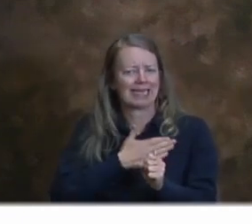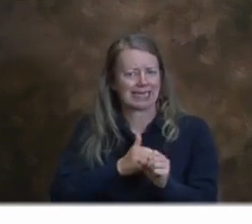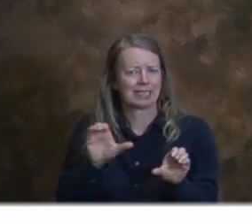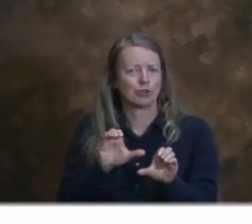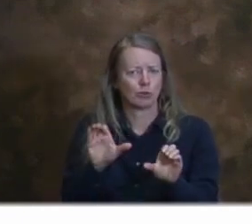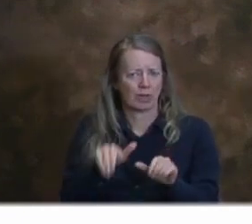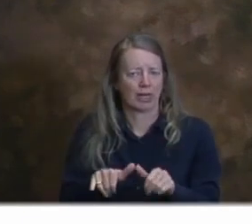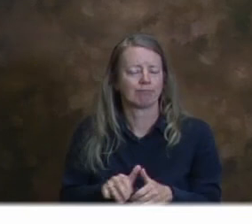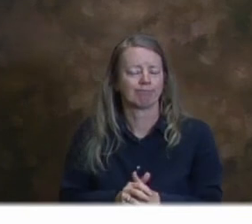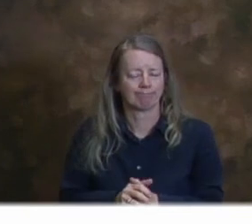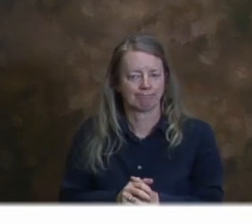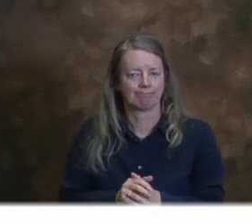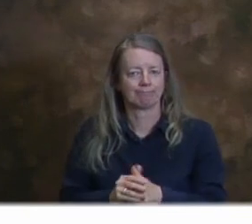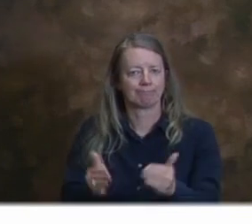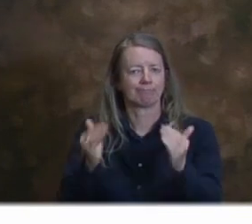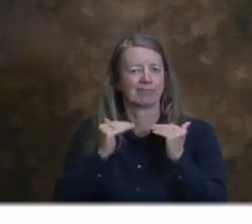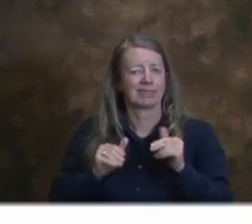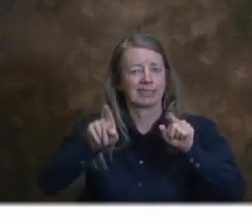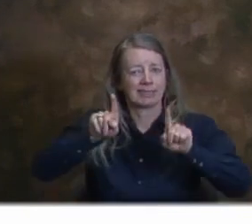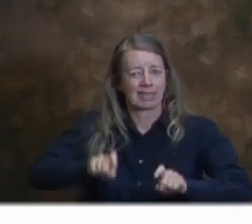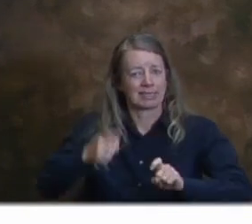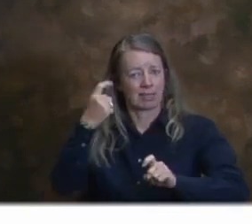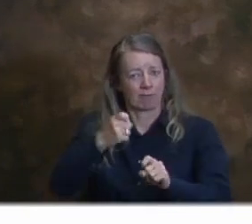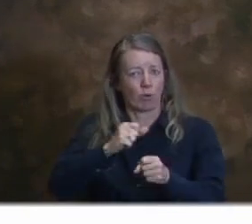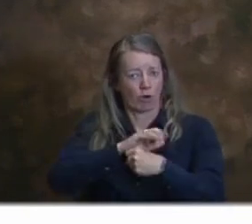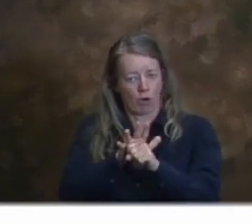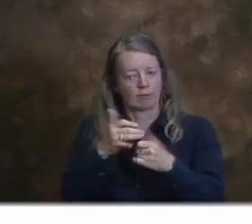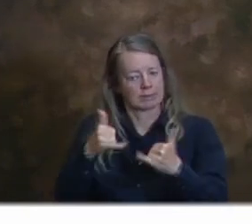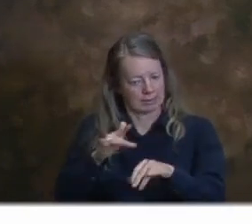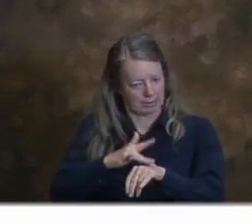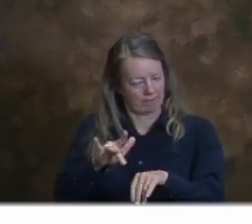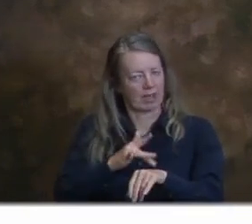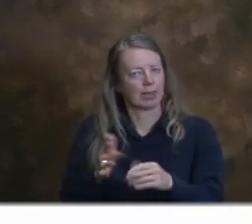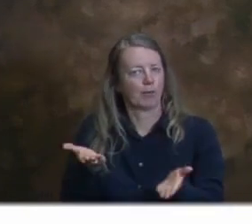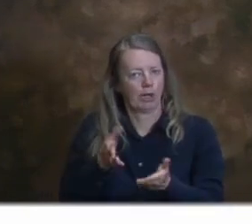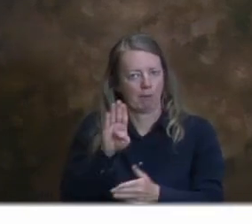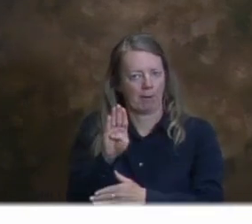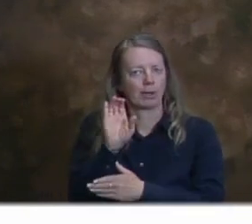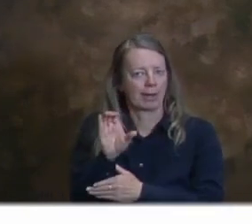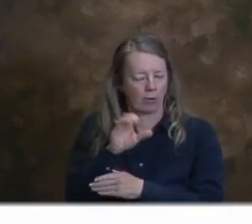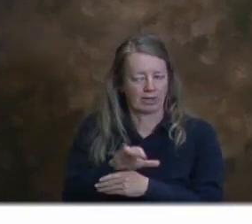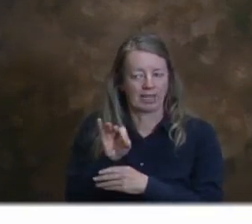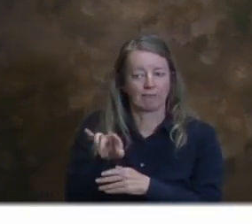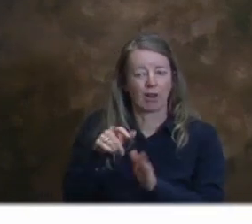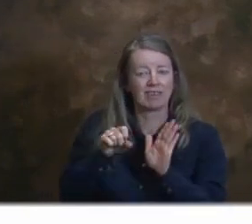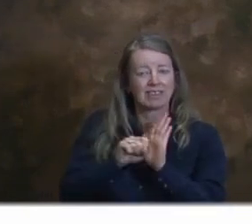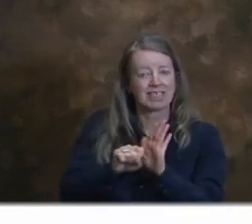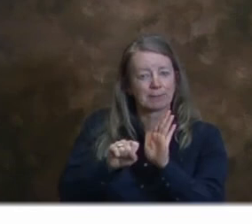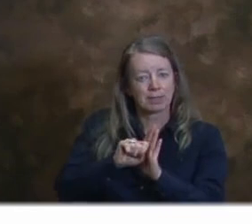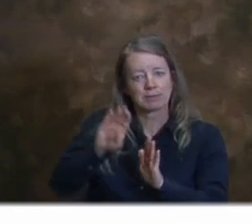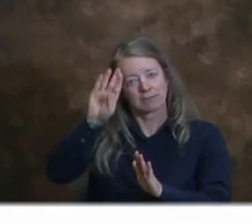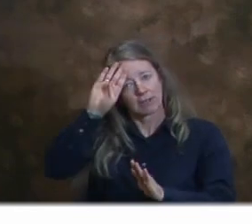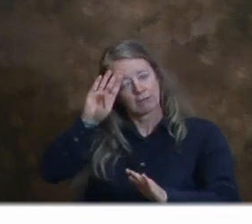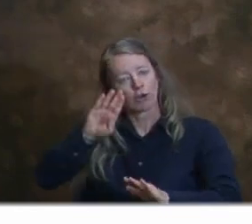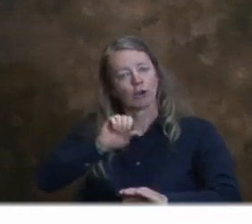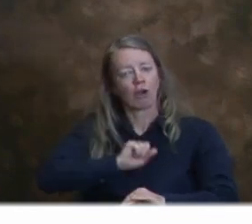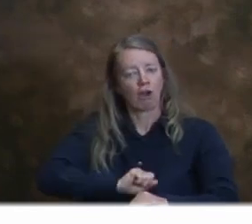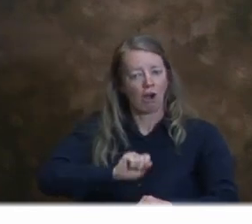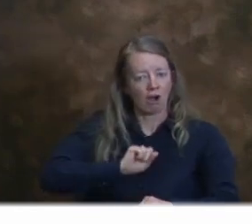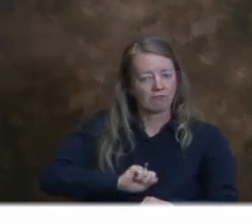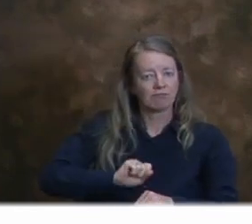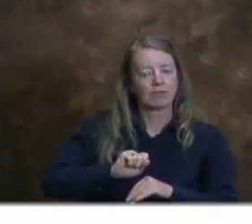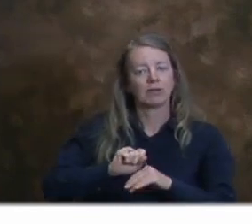Community testing is still available in Buncombe. If you are having symptoms and have been exposed, you can visit